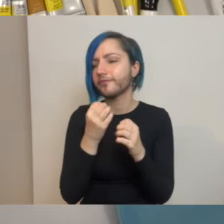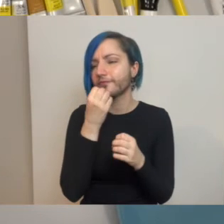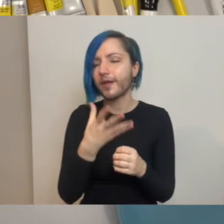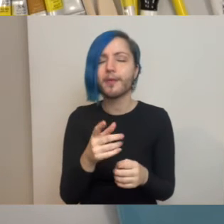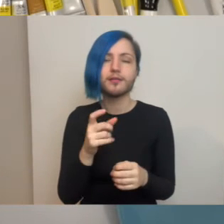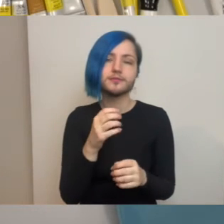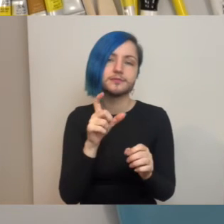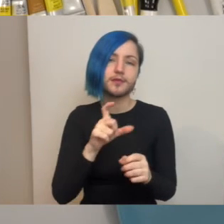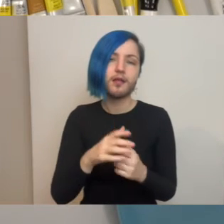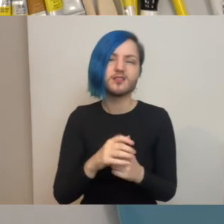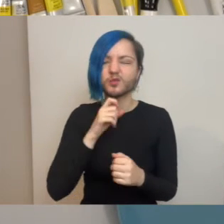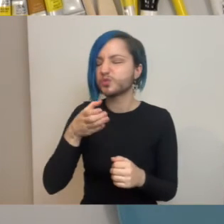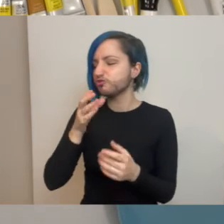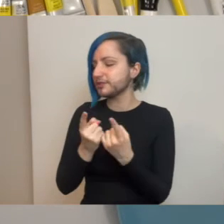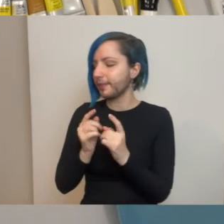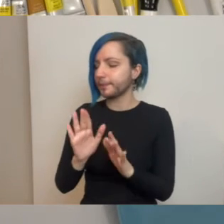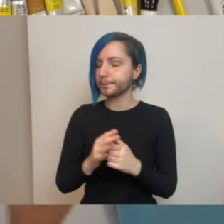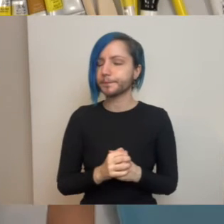little drink.